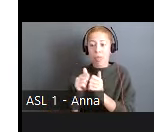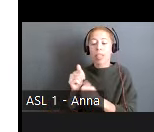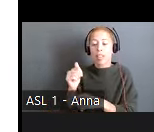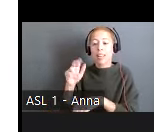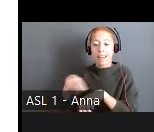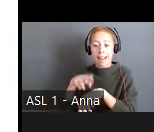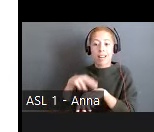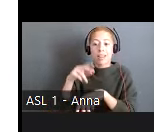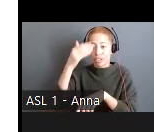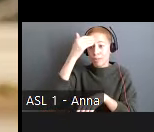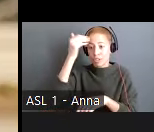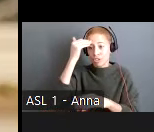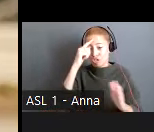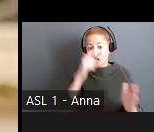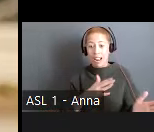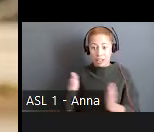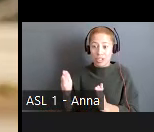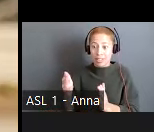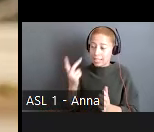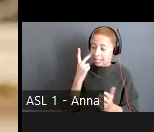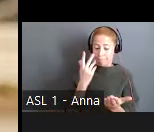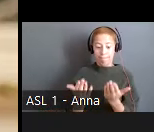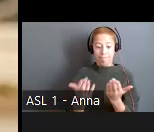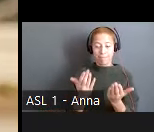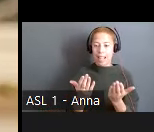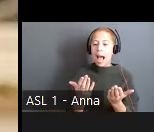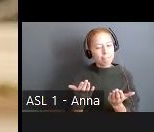against its own strategy. No such luck.